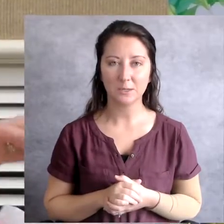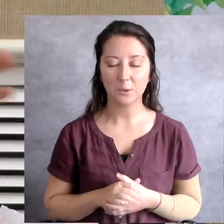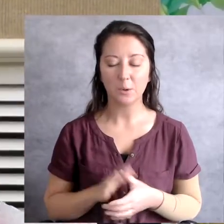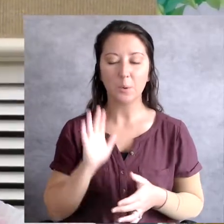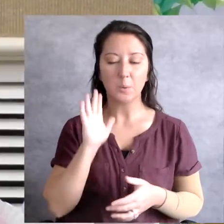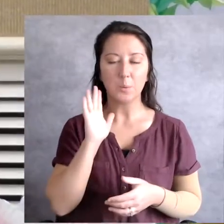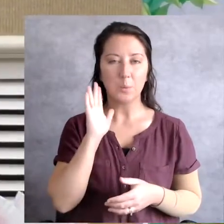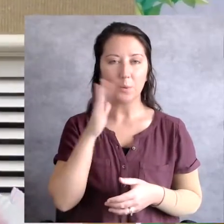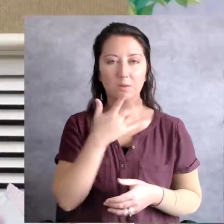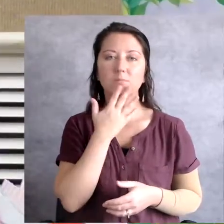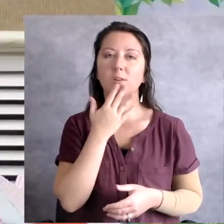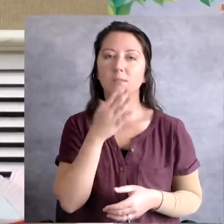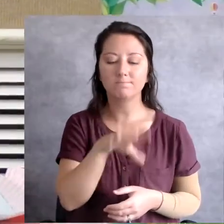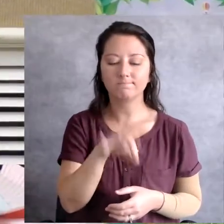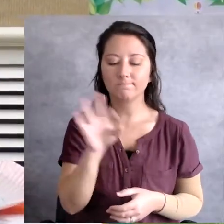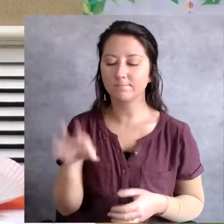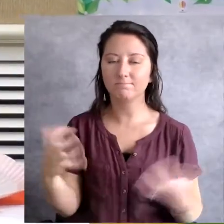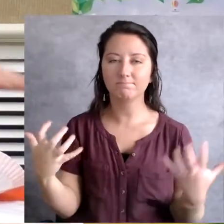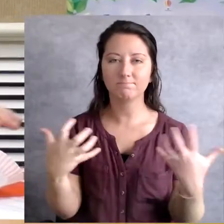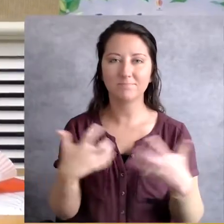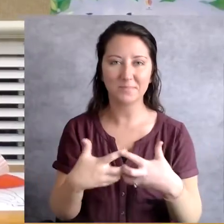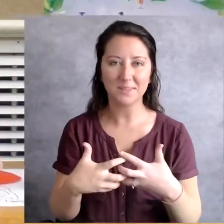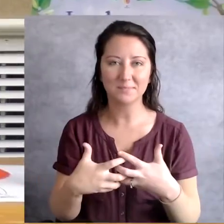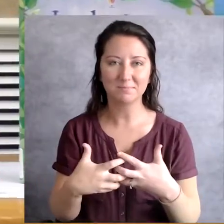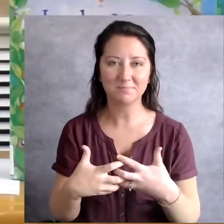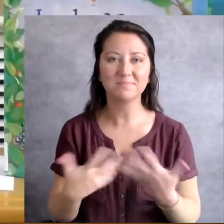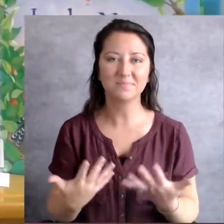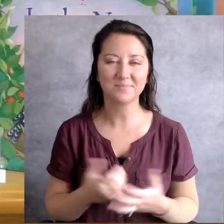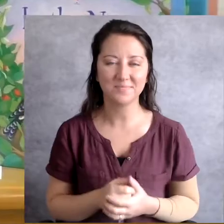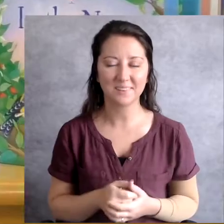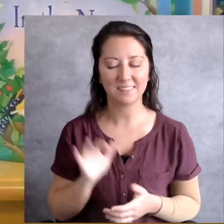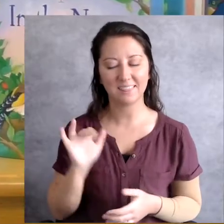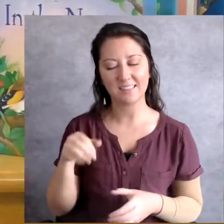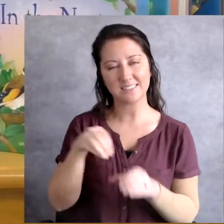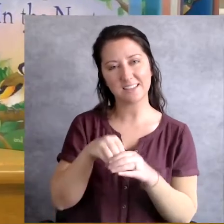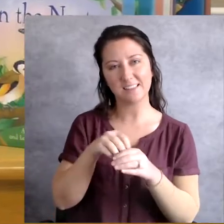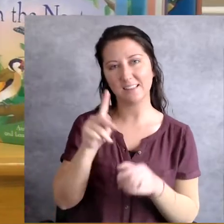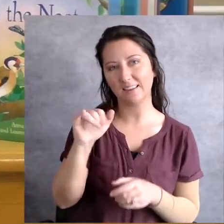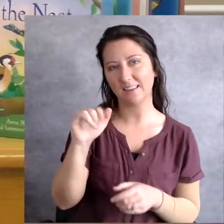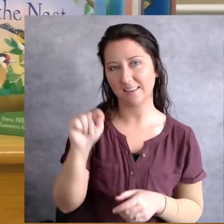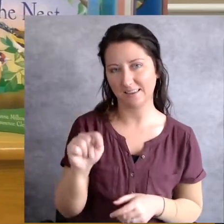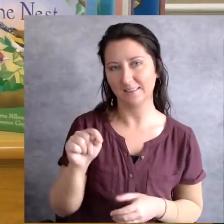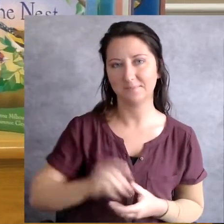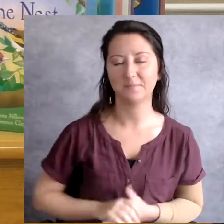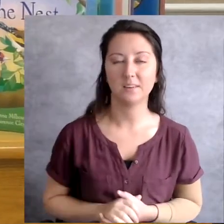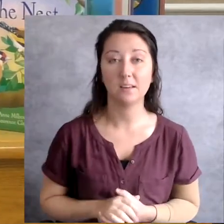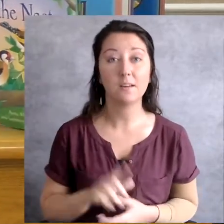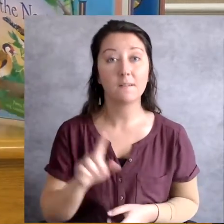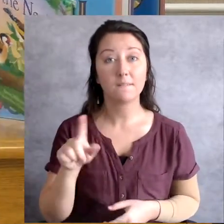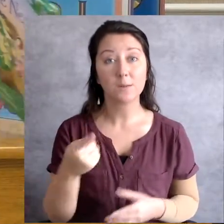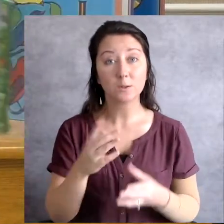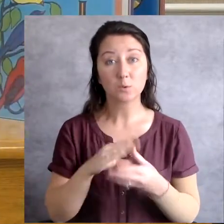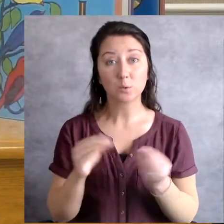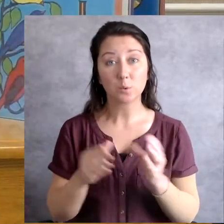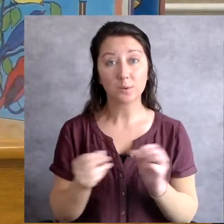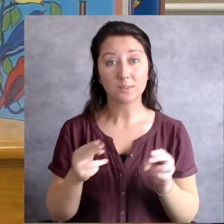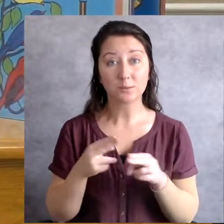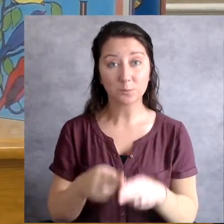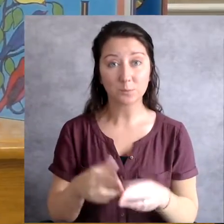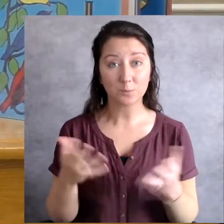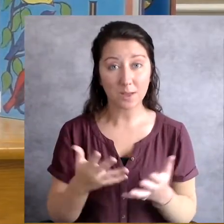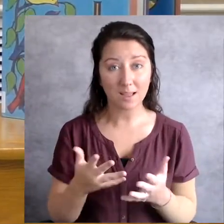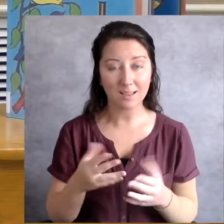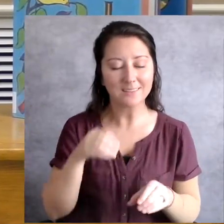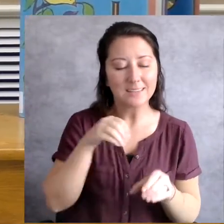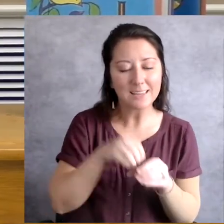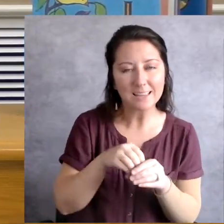So you will be matching different colors together. So that's what will be in your kit. And our first story is called